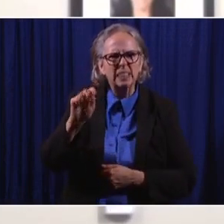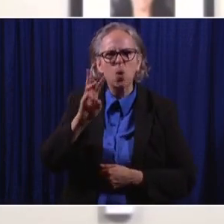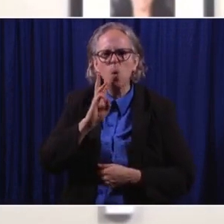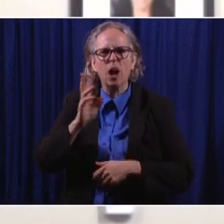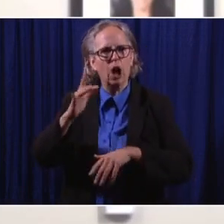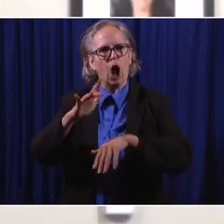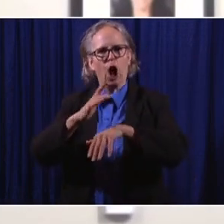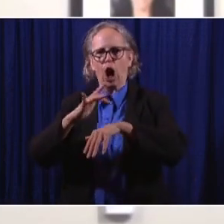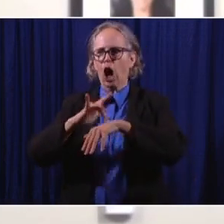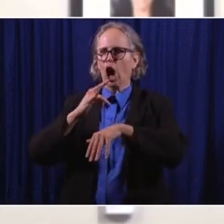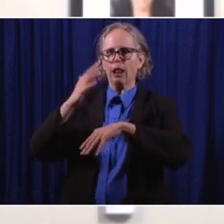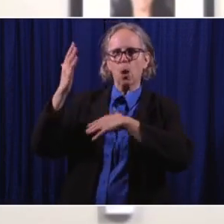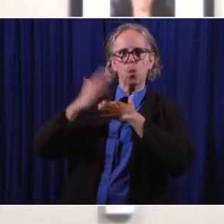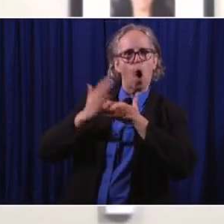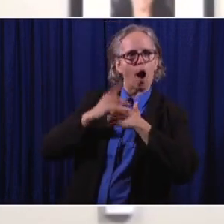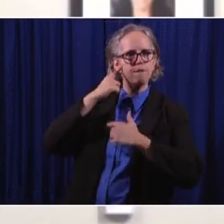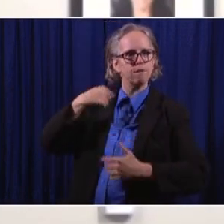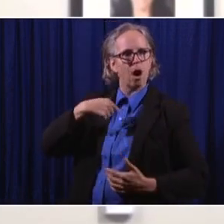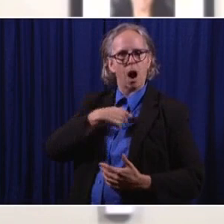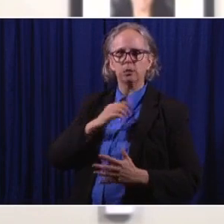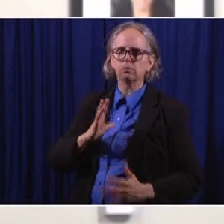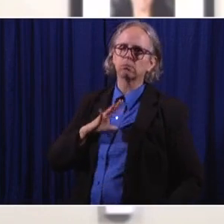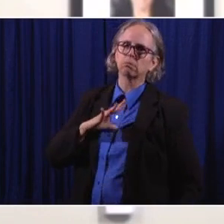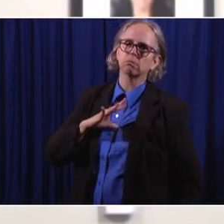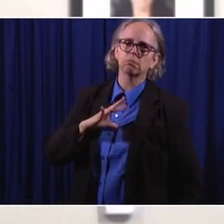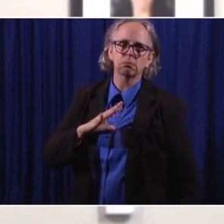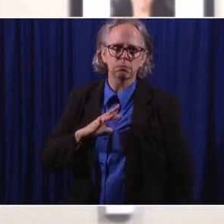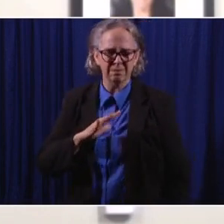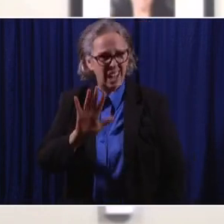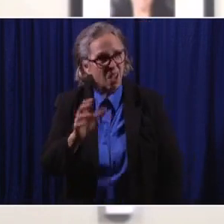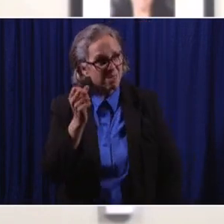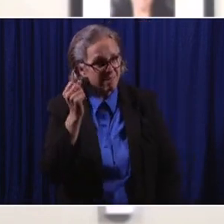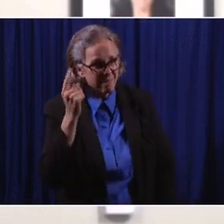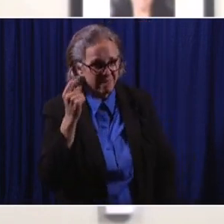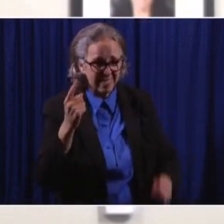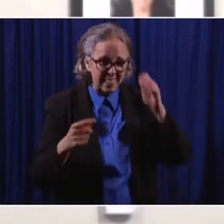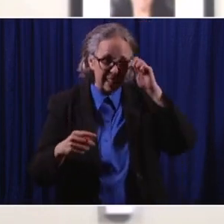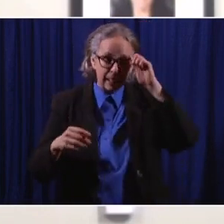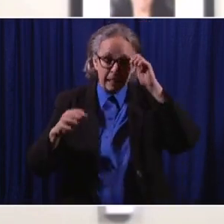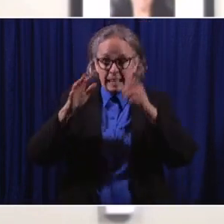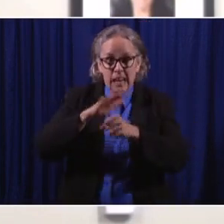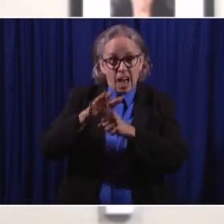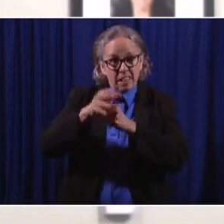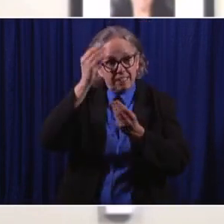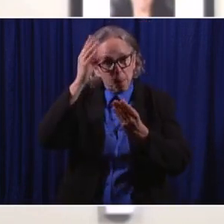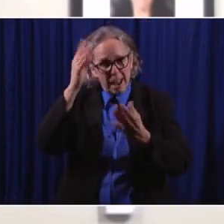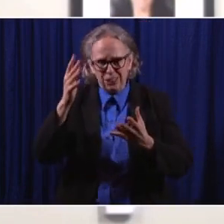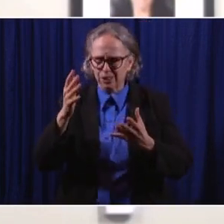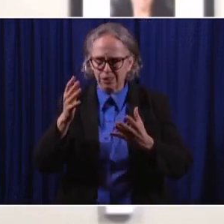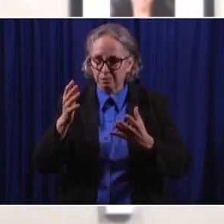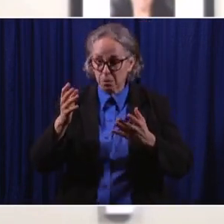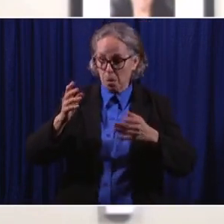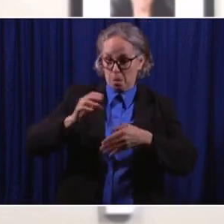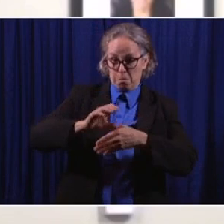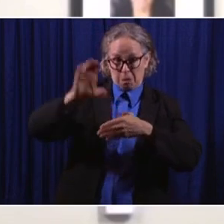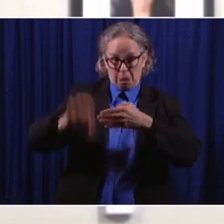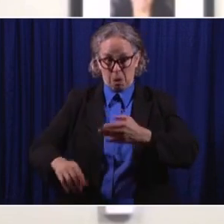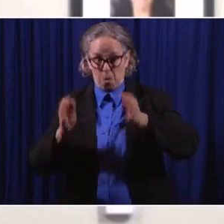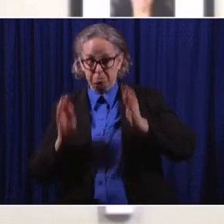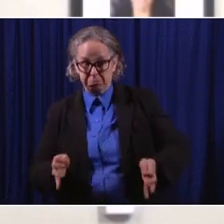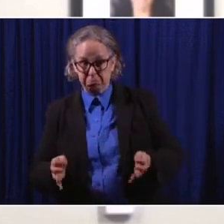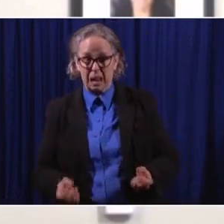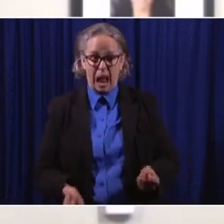happening for us. I don't think we all have enough data right now to say conclusively exactly how many days it is, but yes, it